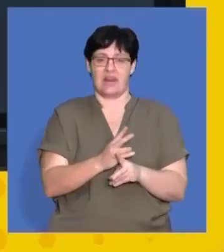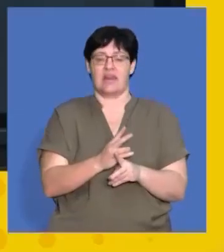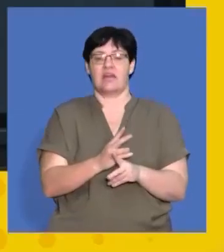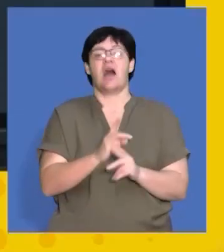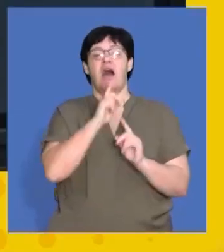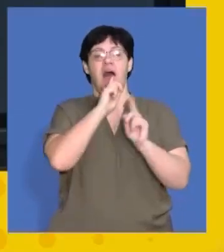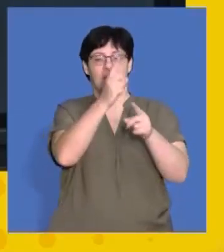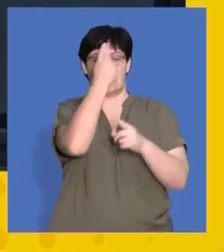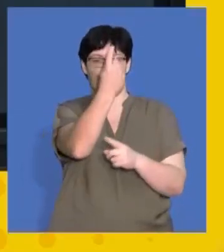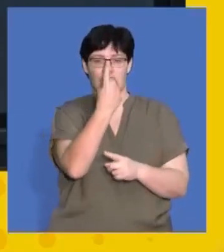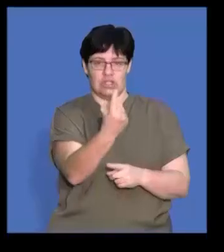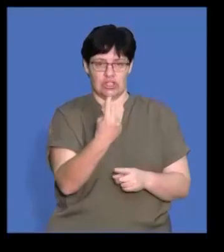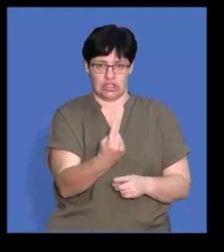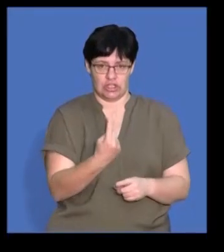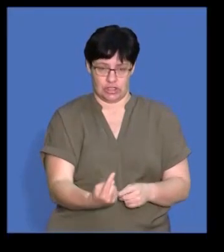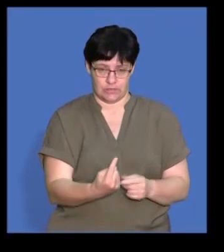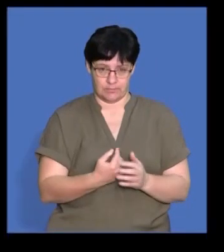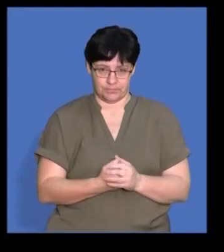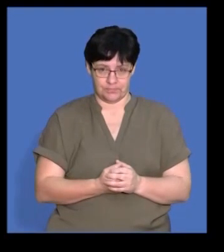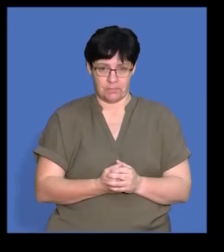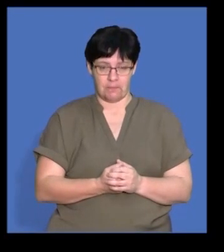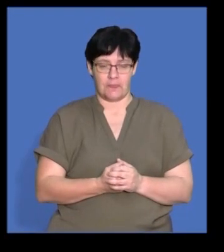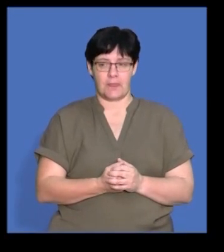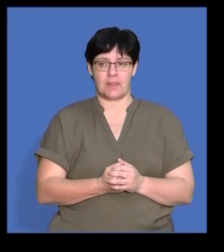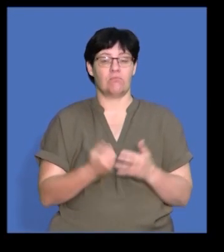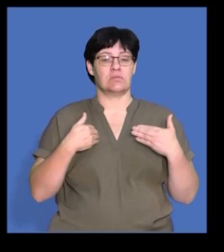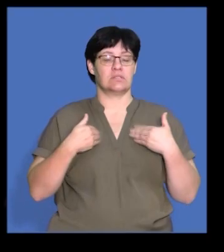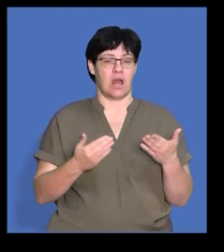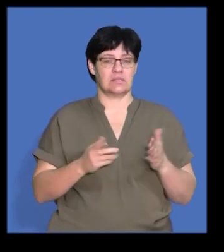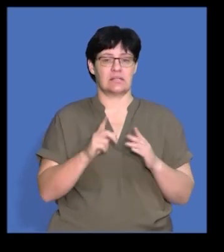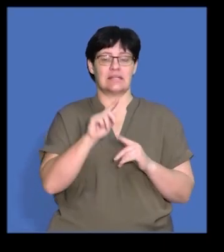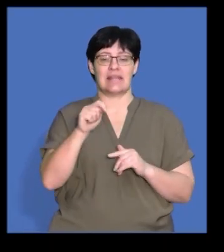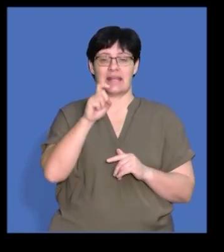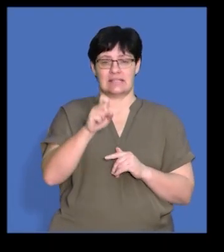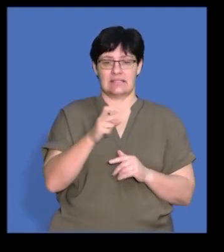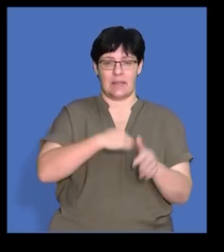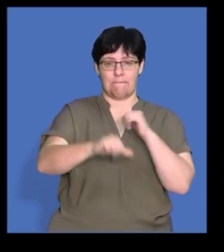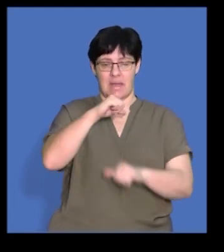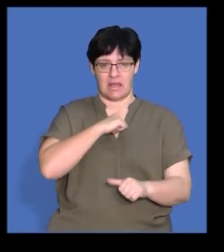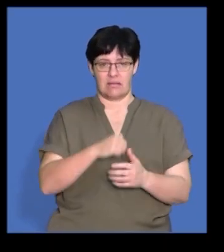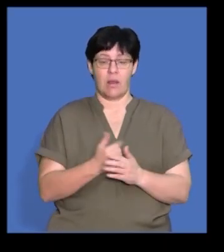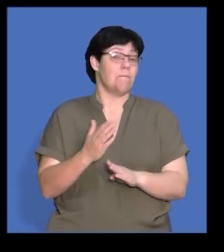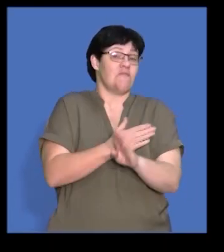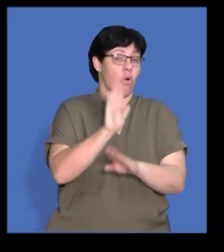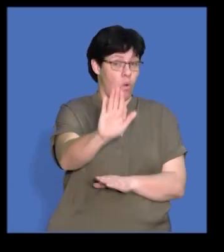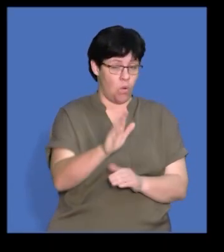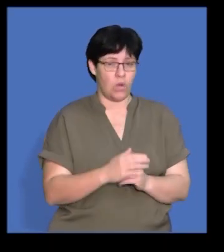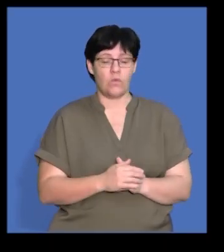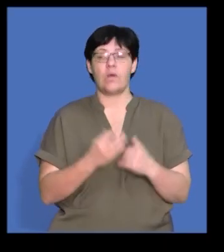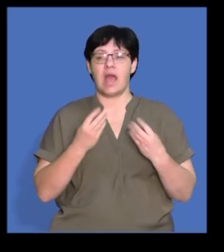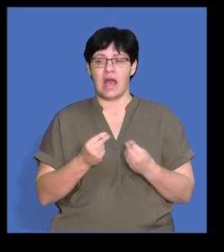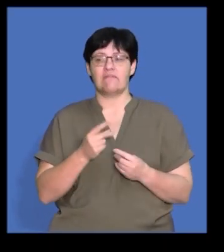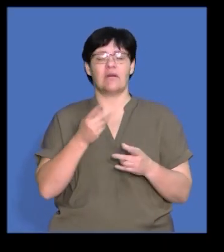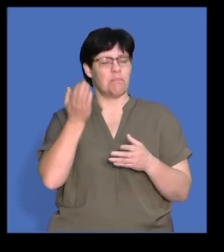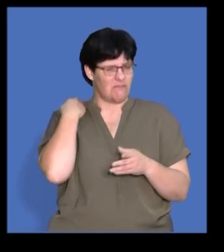and answer each question individually. So let's start with our tax rebate. So before we do that, I have gone through